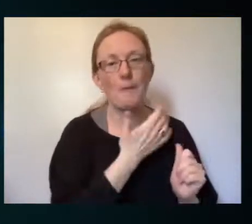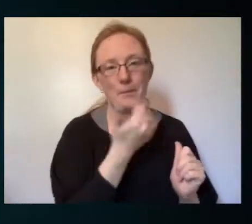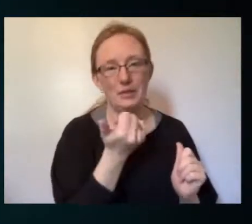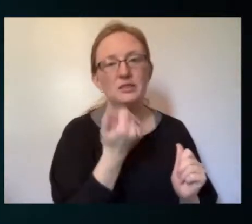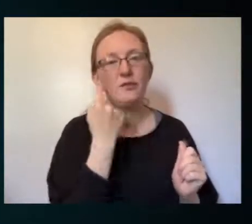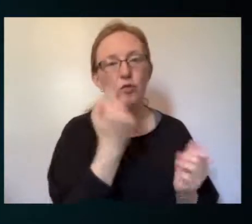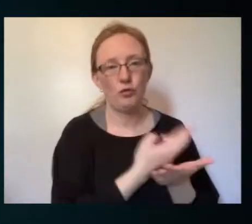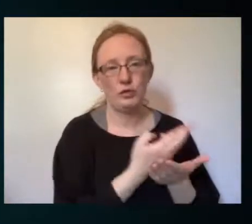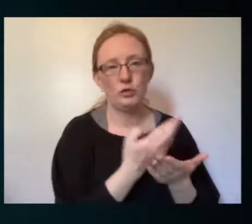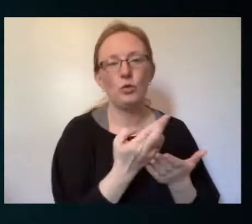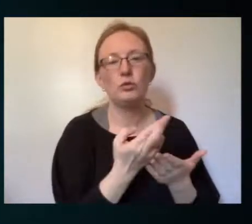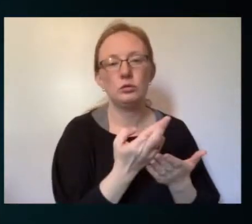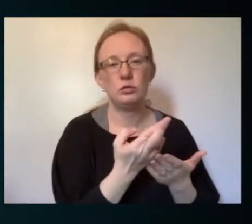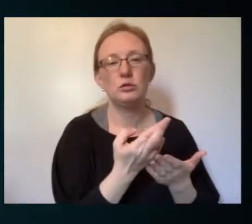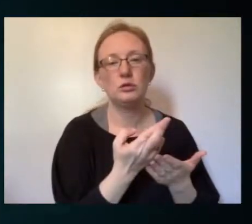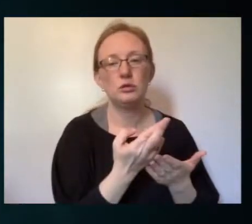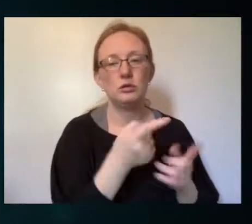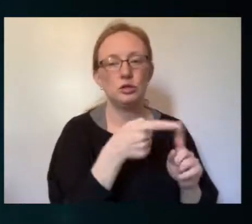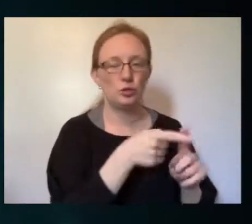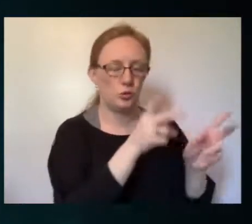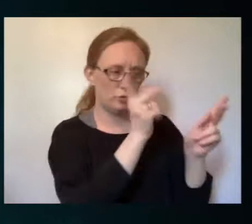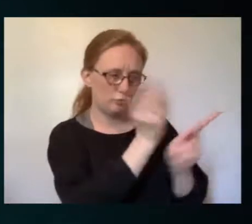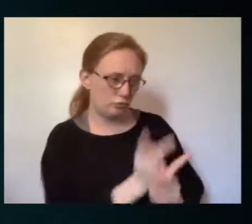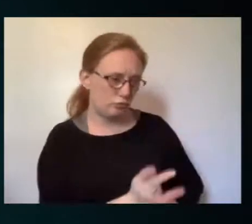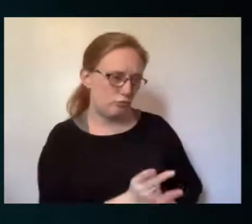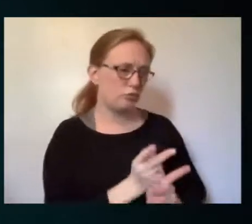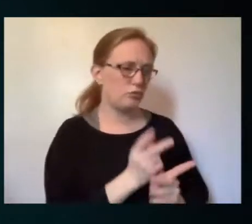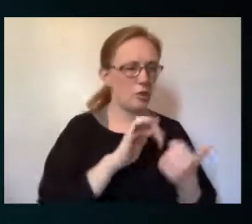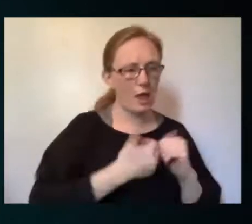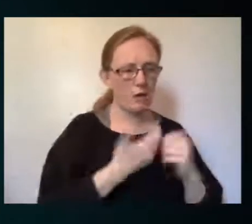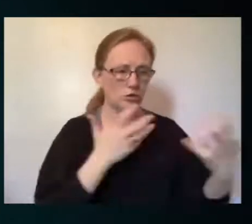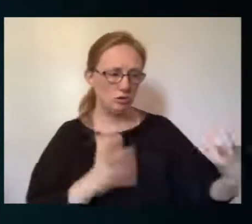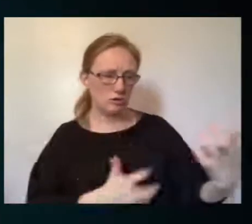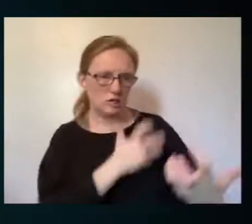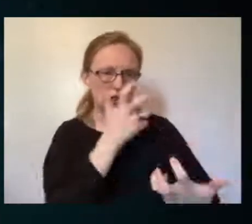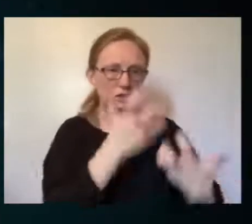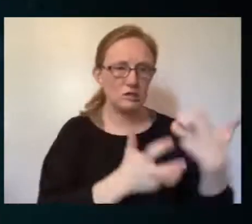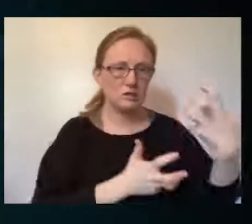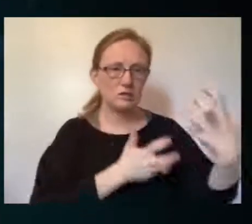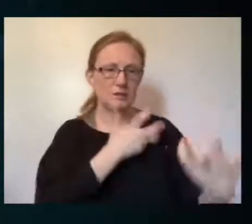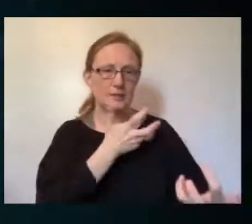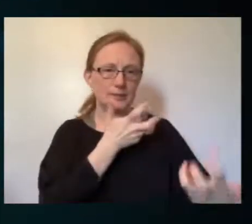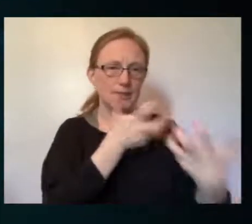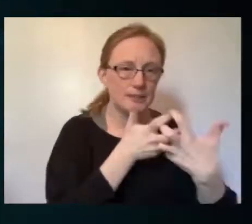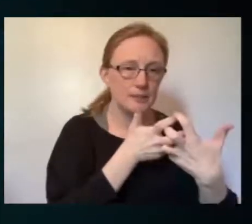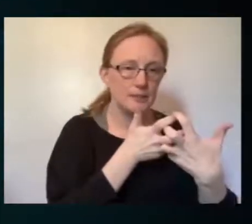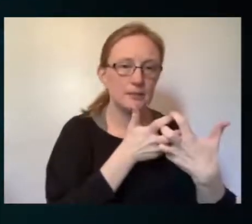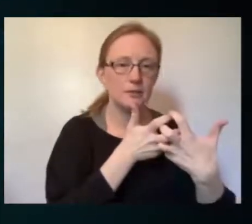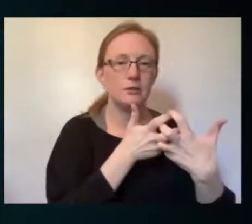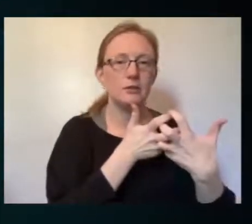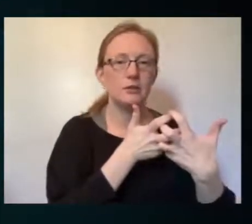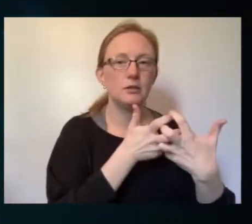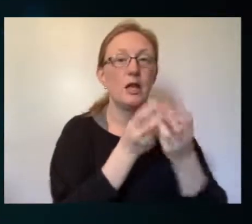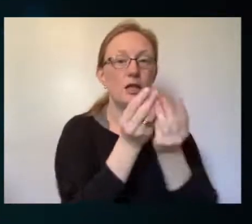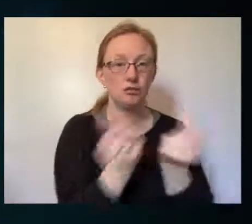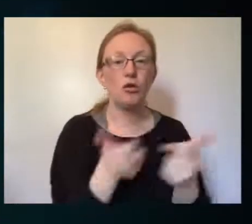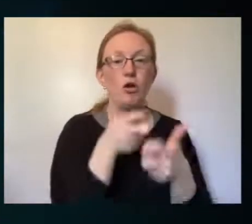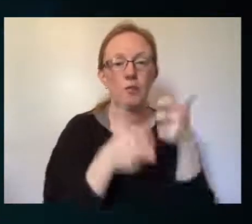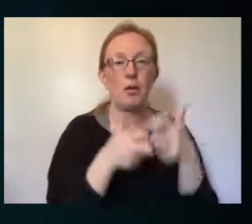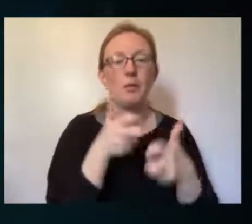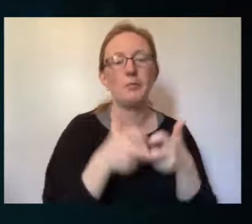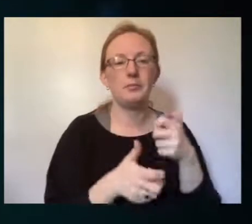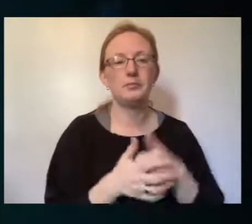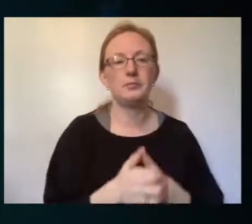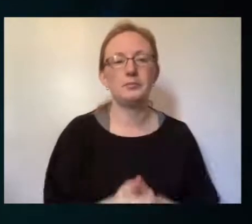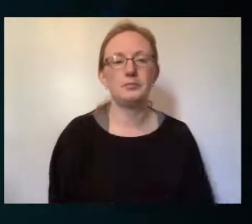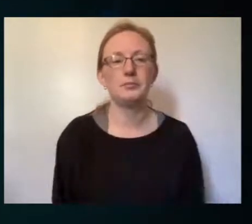have for kind of reorienting ourselves to structural problems. And I know